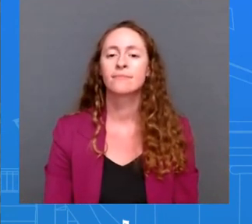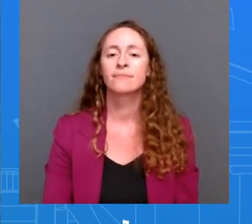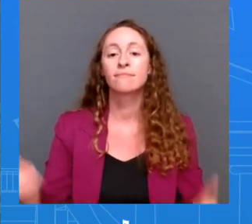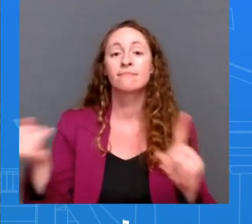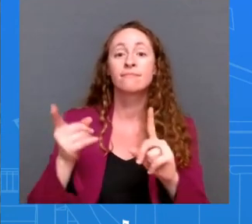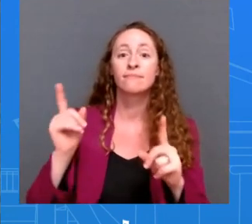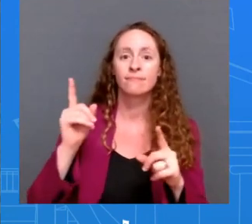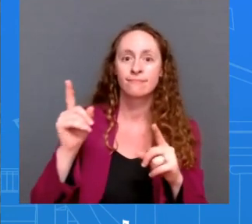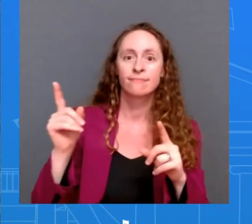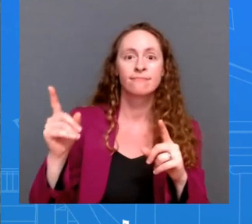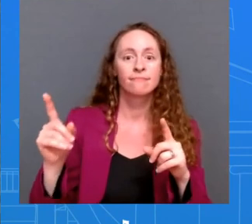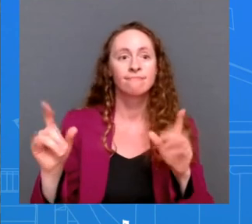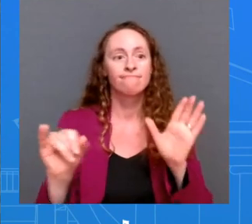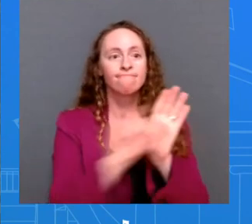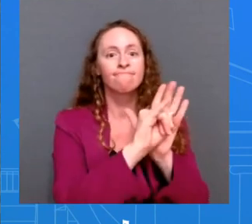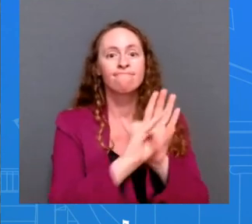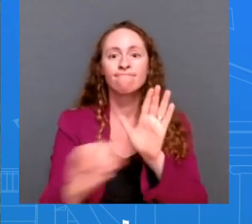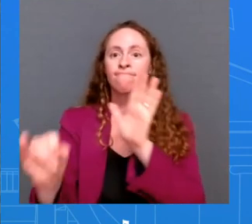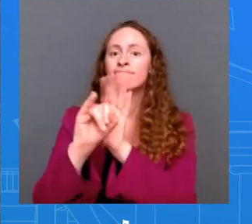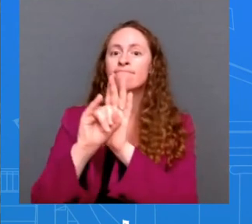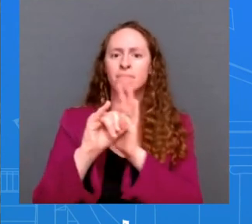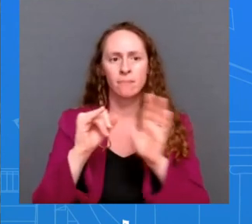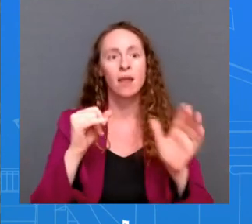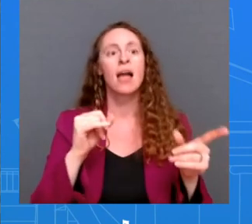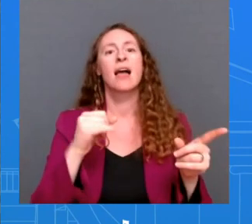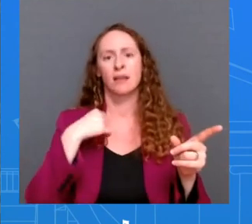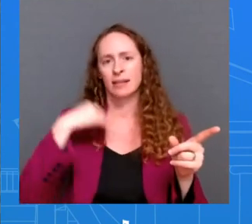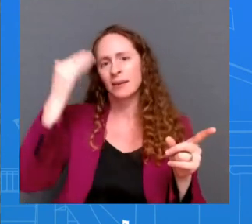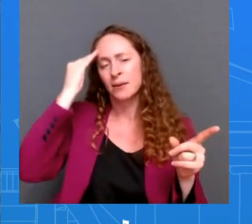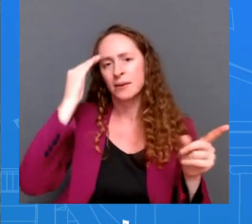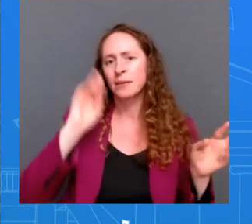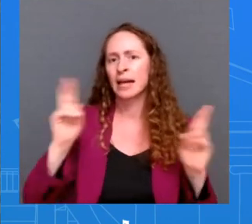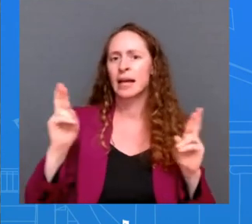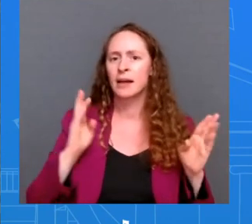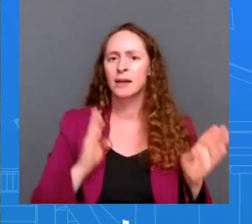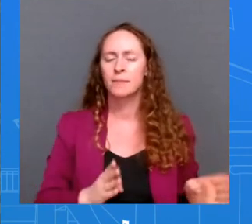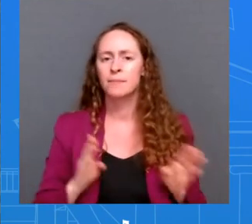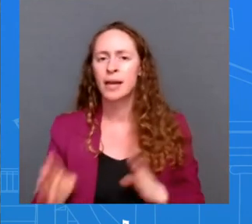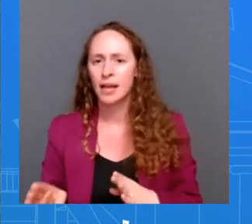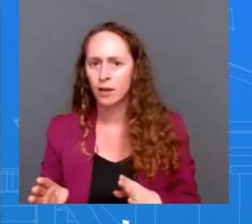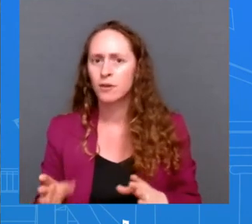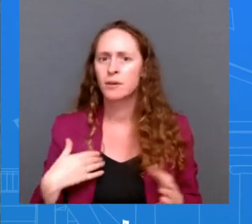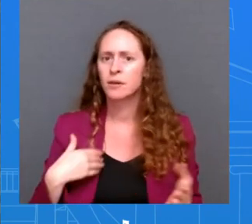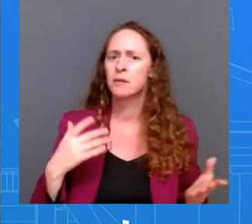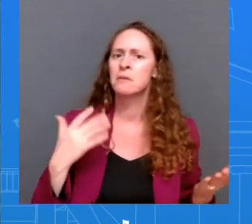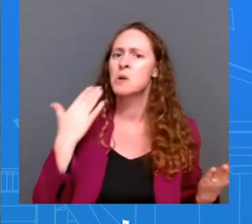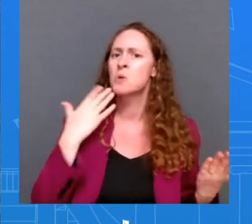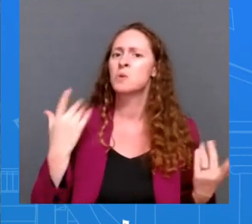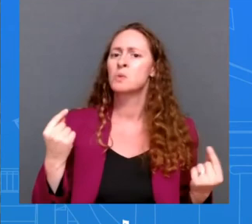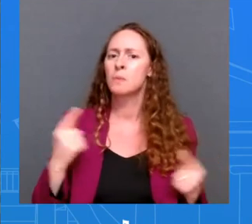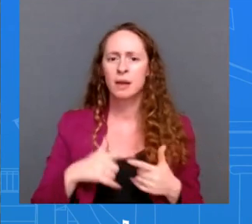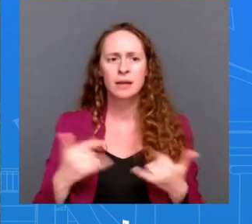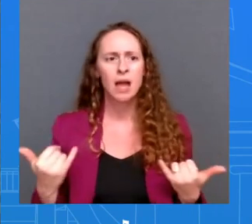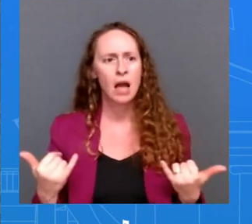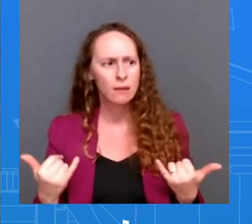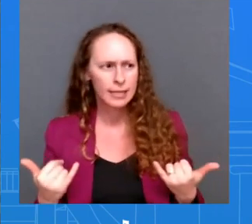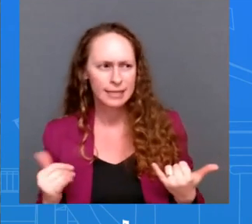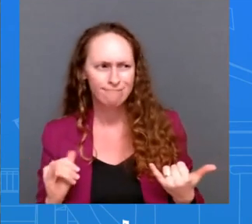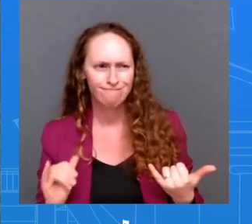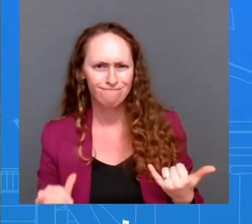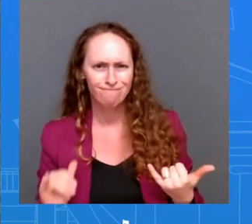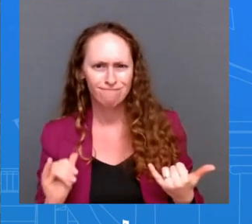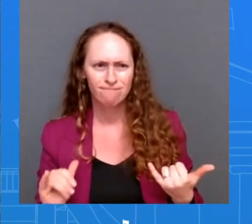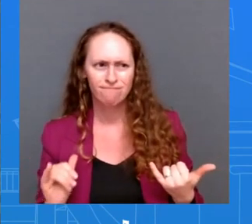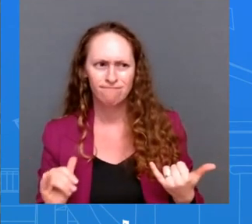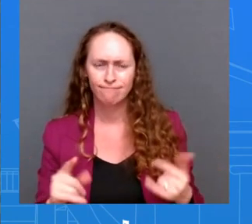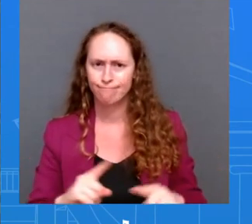moment, and now we are rapid things up and making sure that we are meeting the moment across the